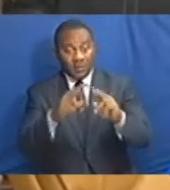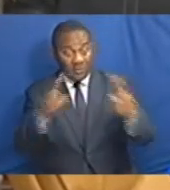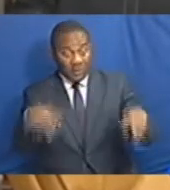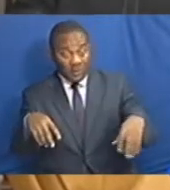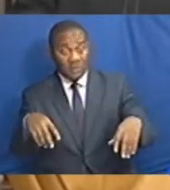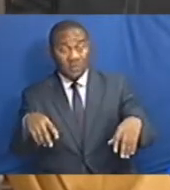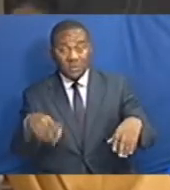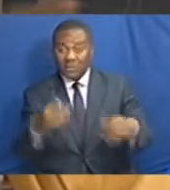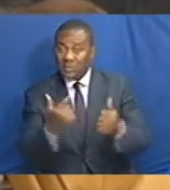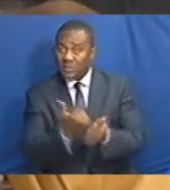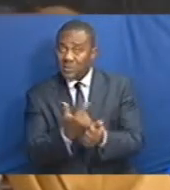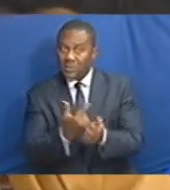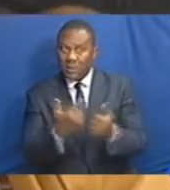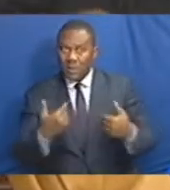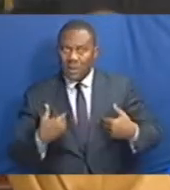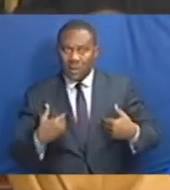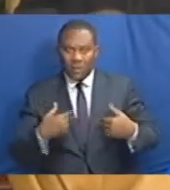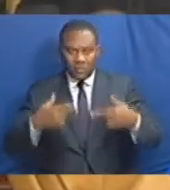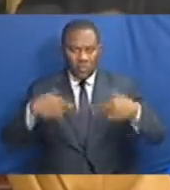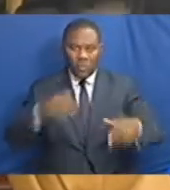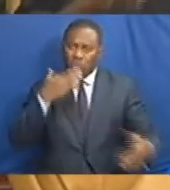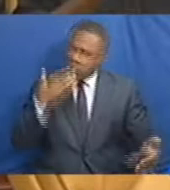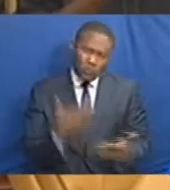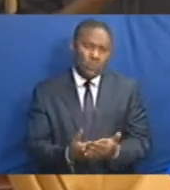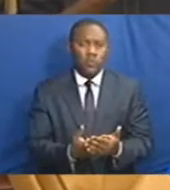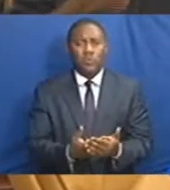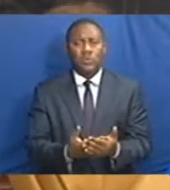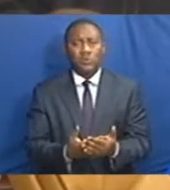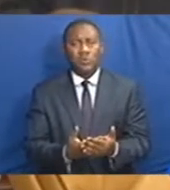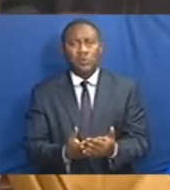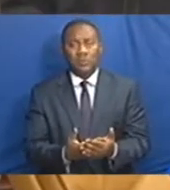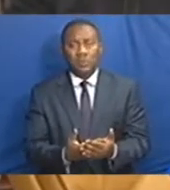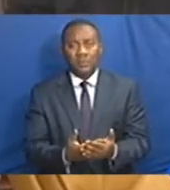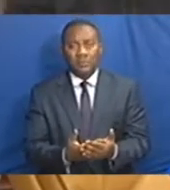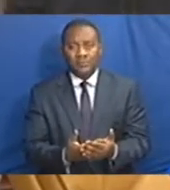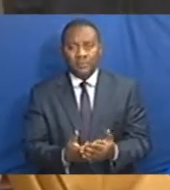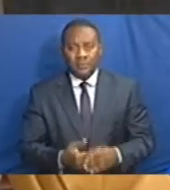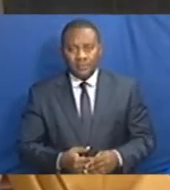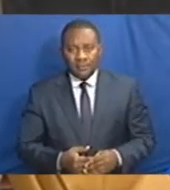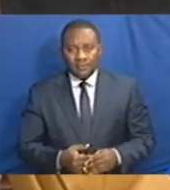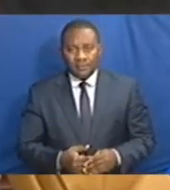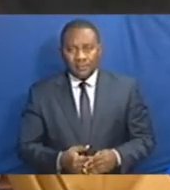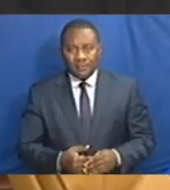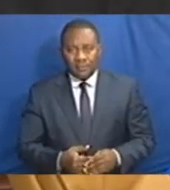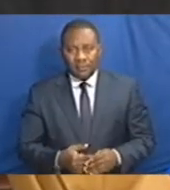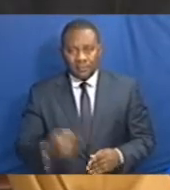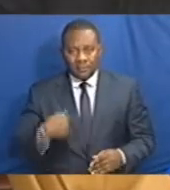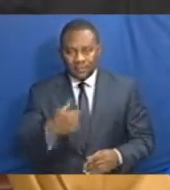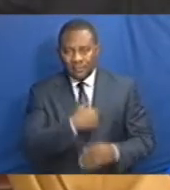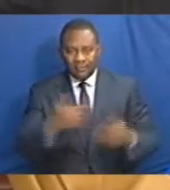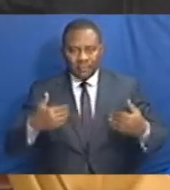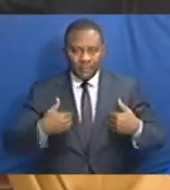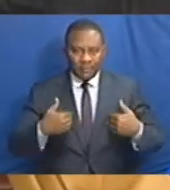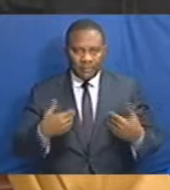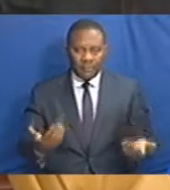to at least have motorable roads to run on them. We have the next anchor is oil